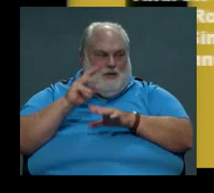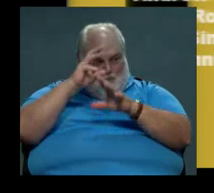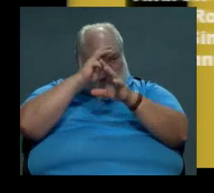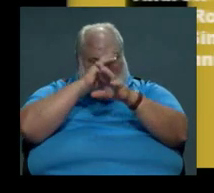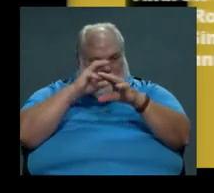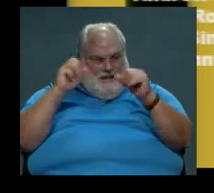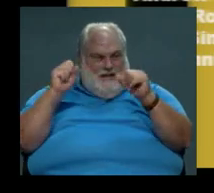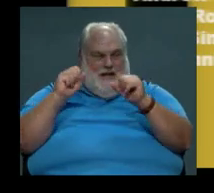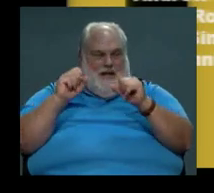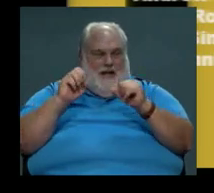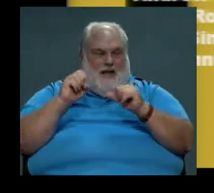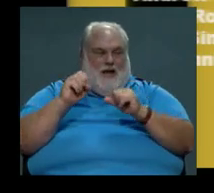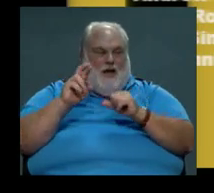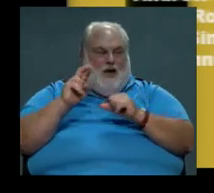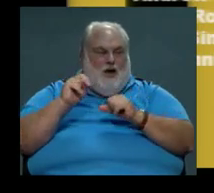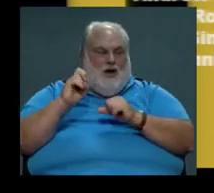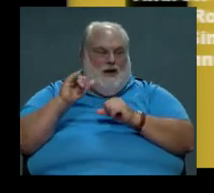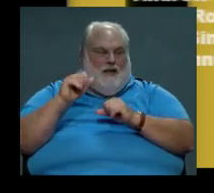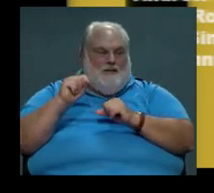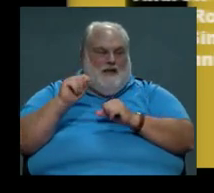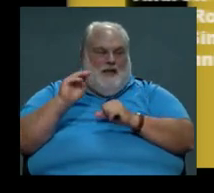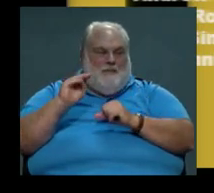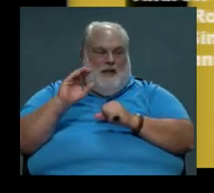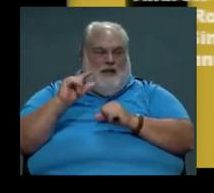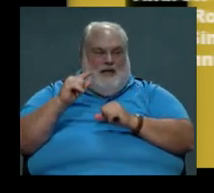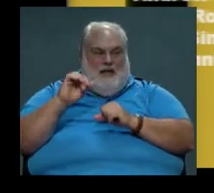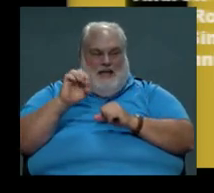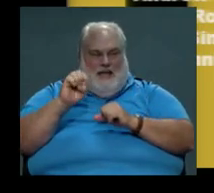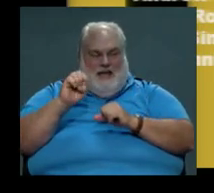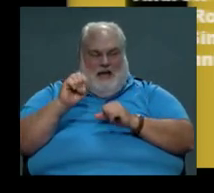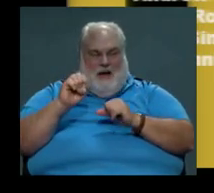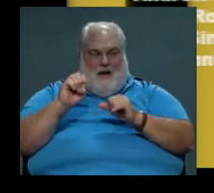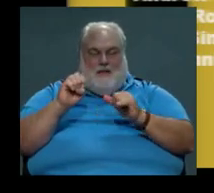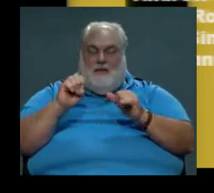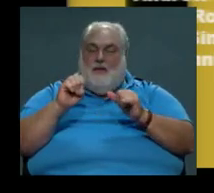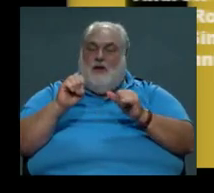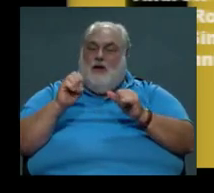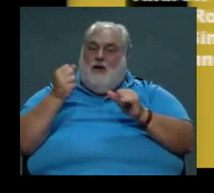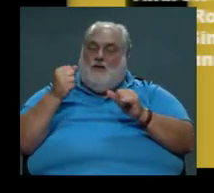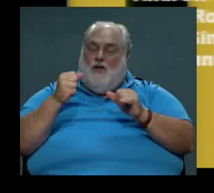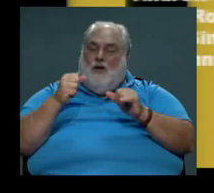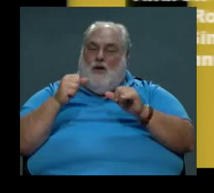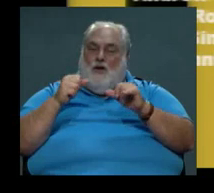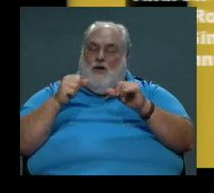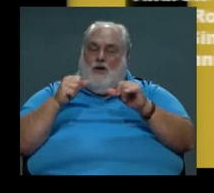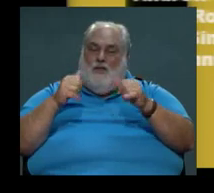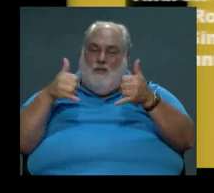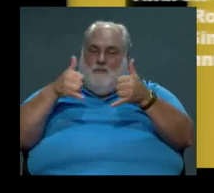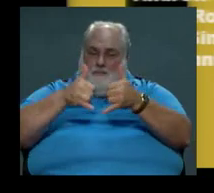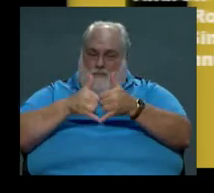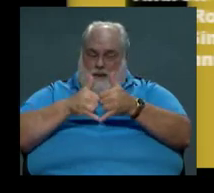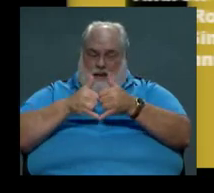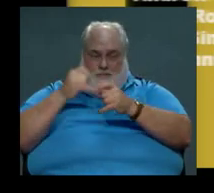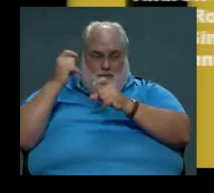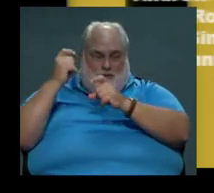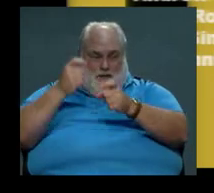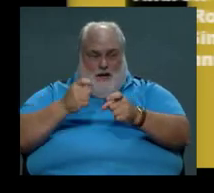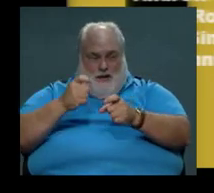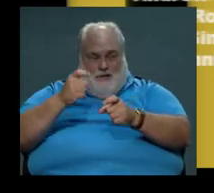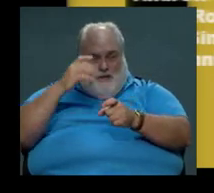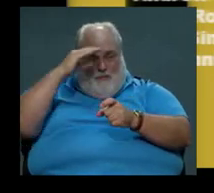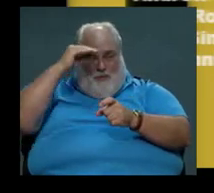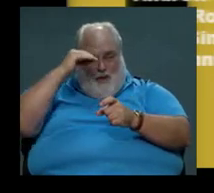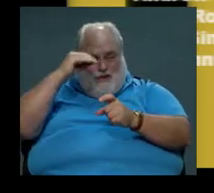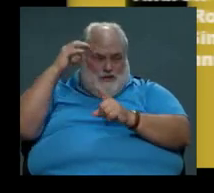McGee, who's the athletic director. They're here as well. So I'd like to present the plaque to the boys' championship tennis